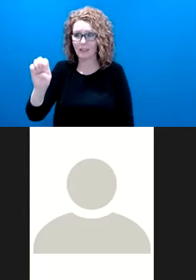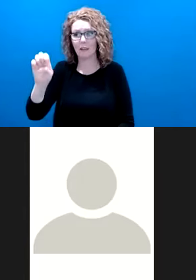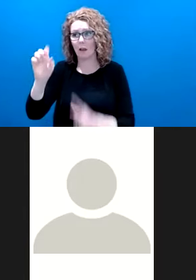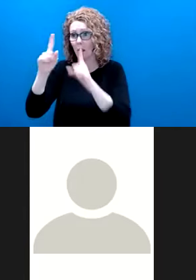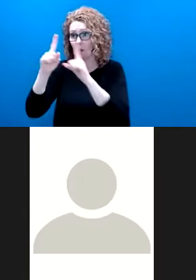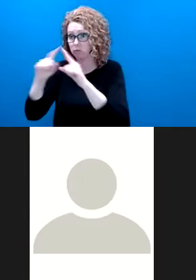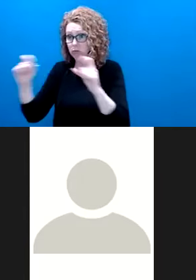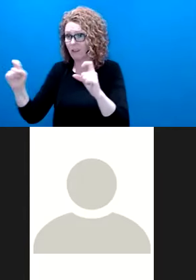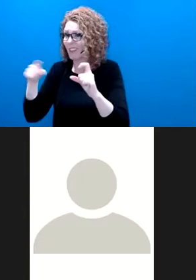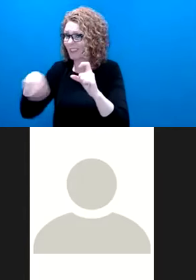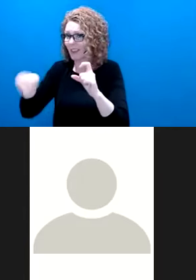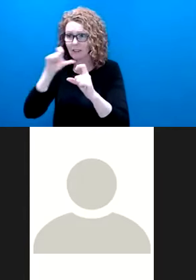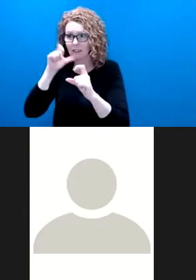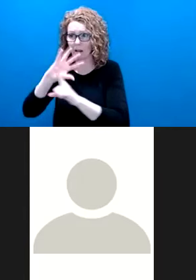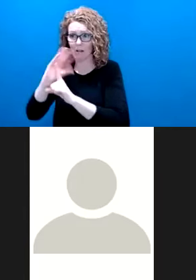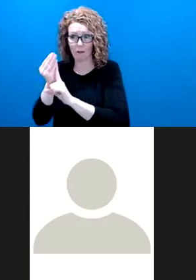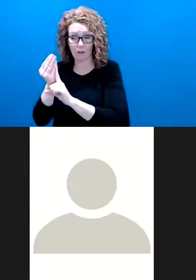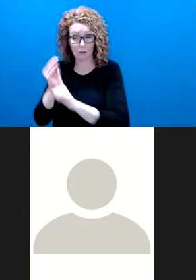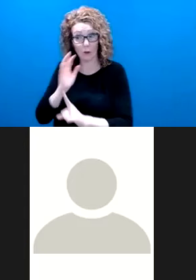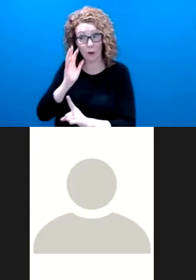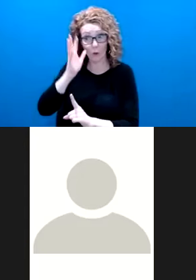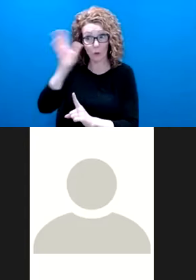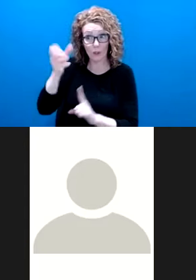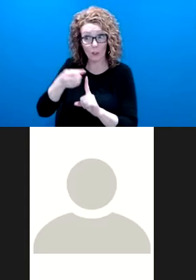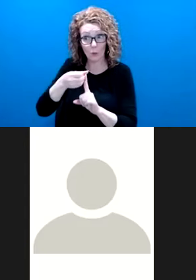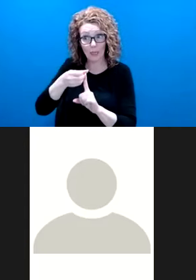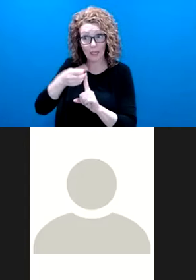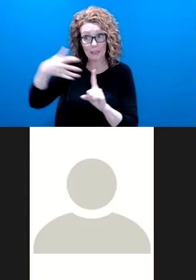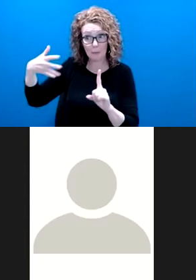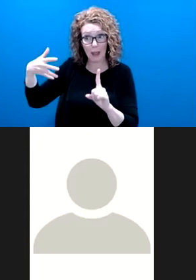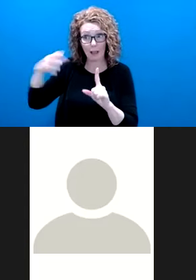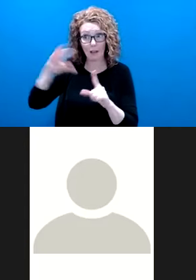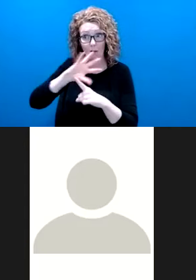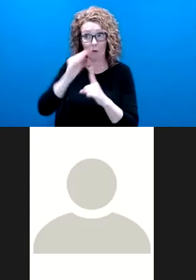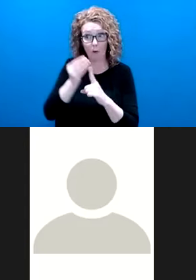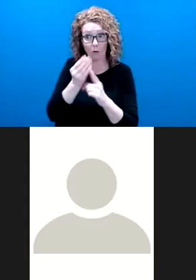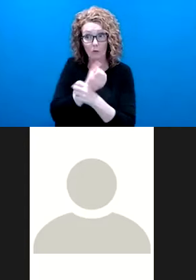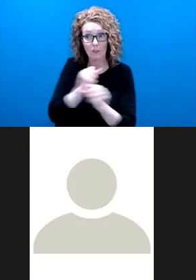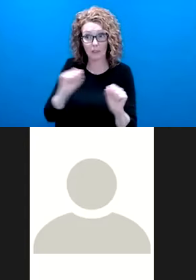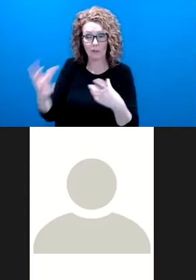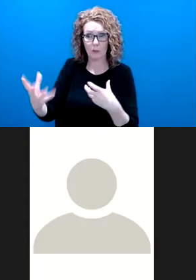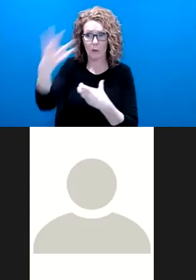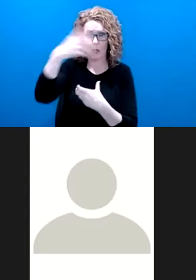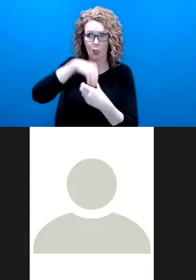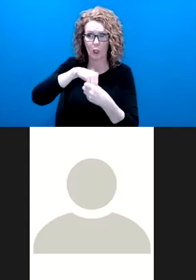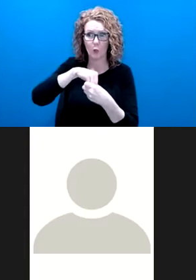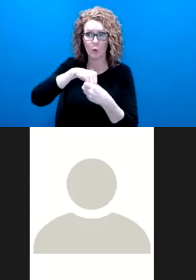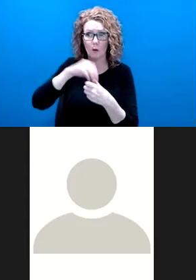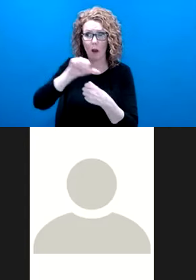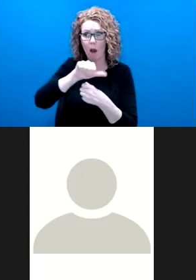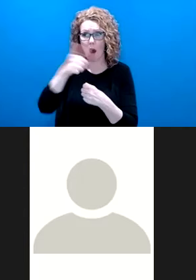origin? Will you be expanding the definition of cultural safety to include forms of oppression outside